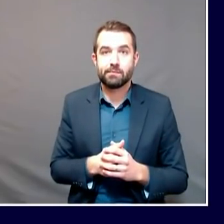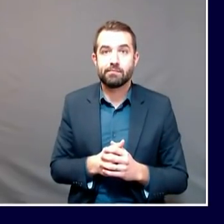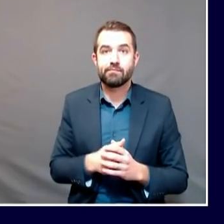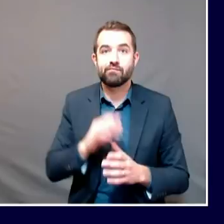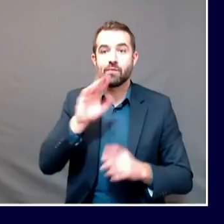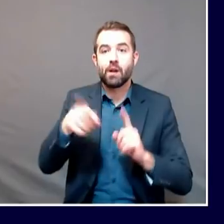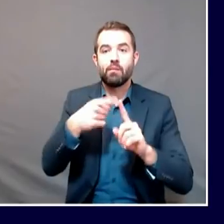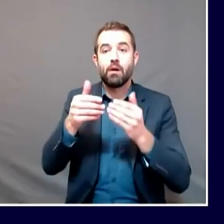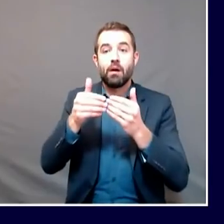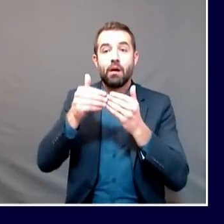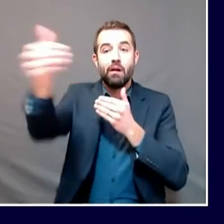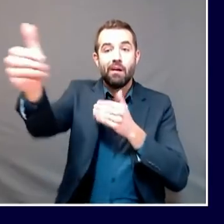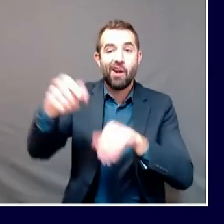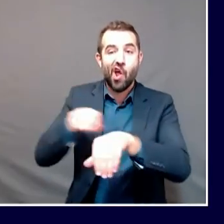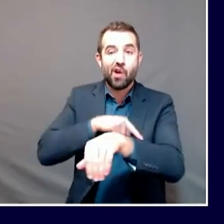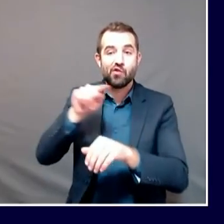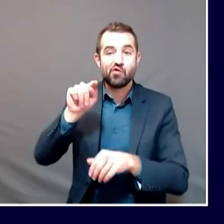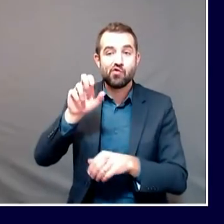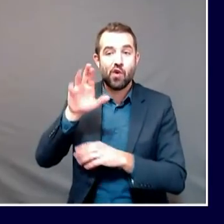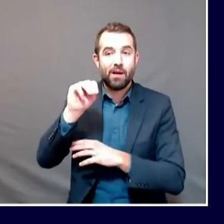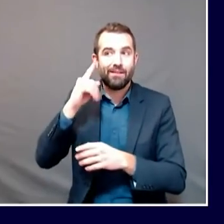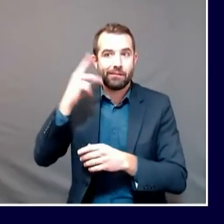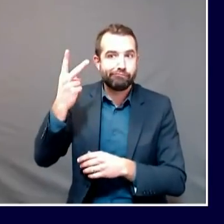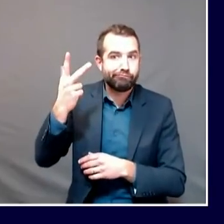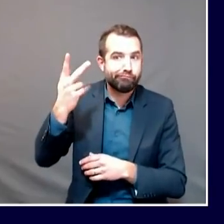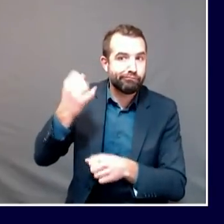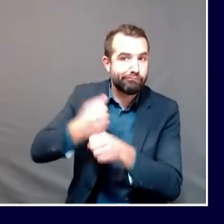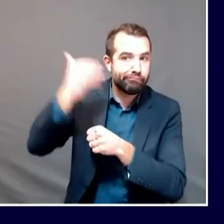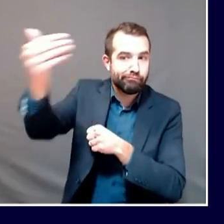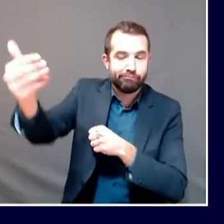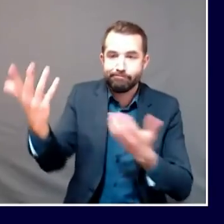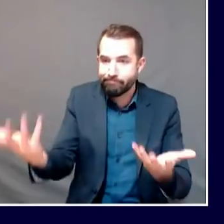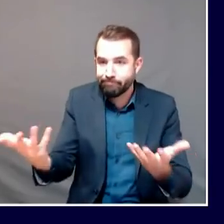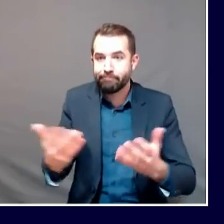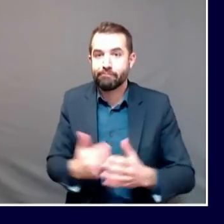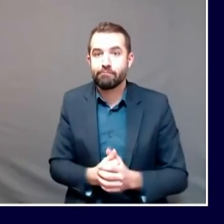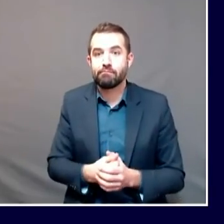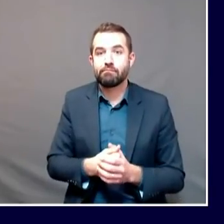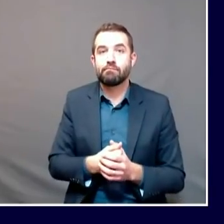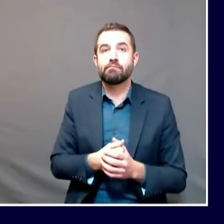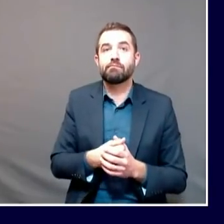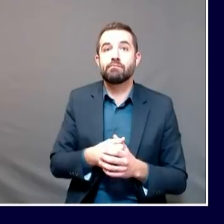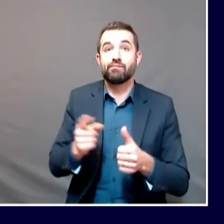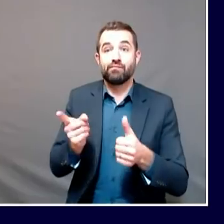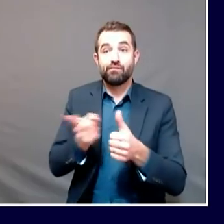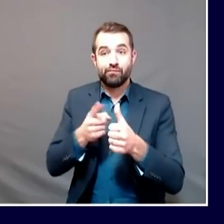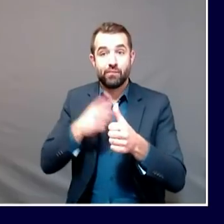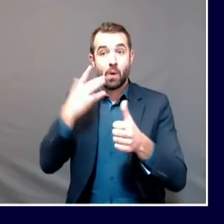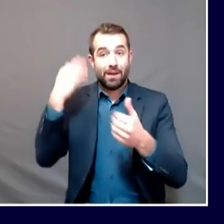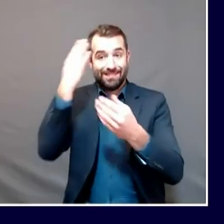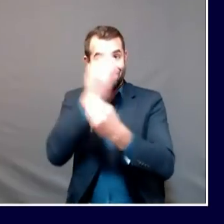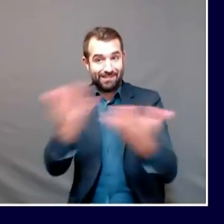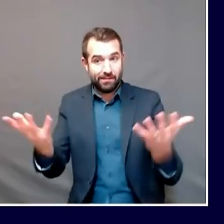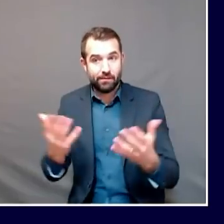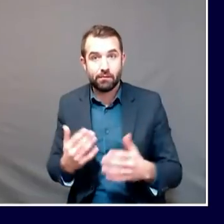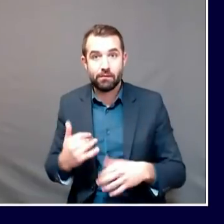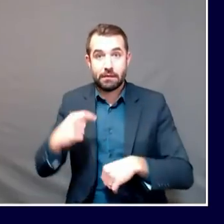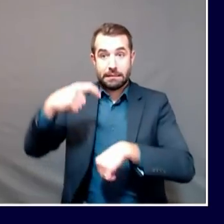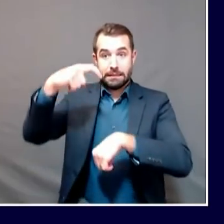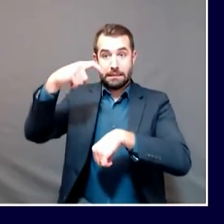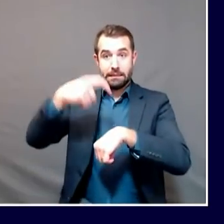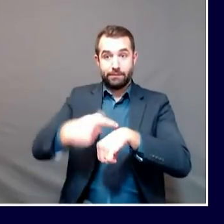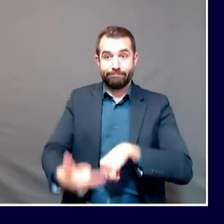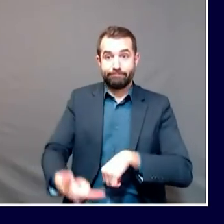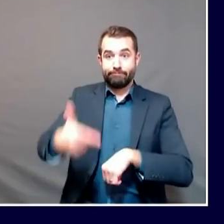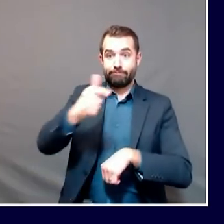one of these vaccines, I am going to do so. I've urged my family to do so, and they have told me that they will. I've